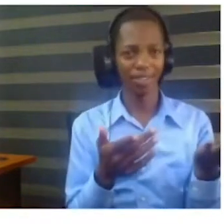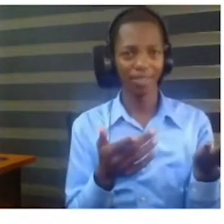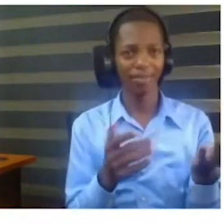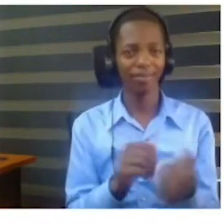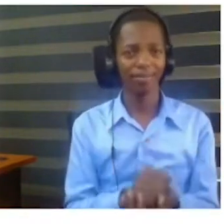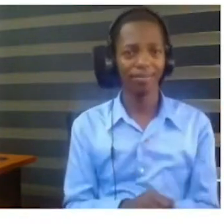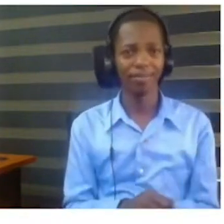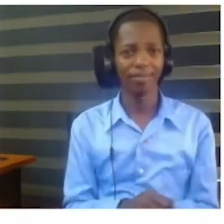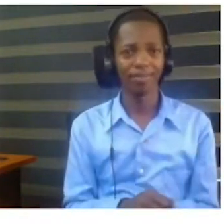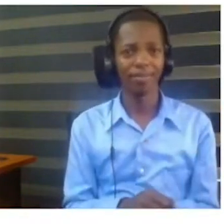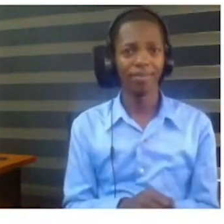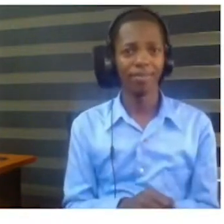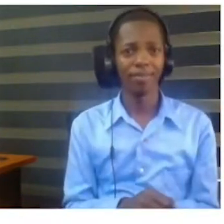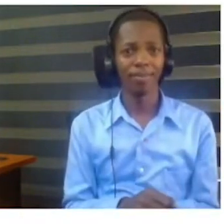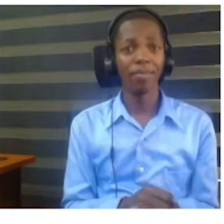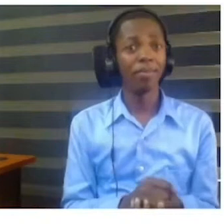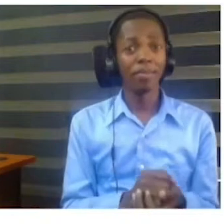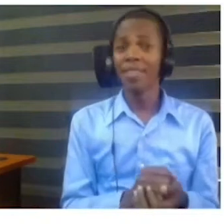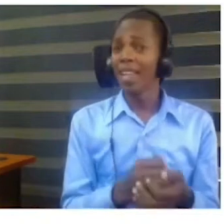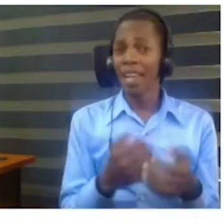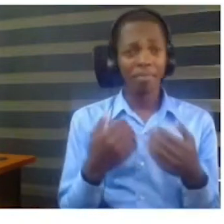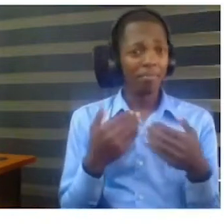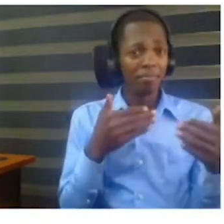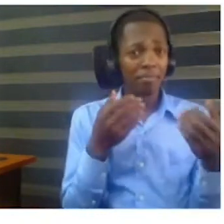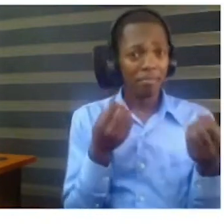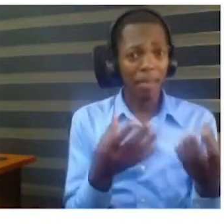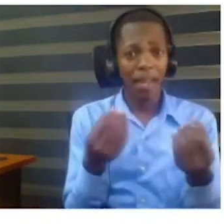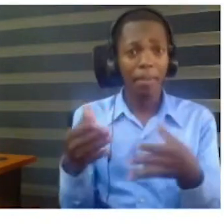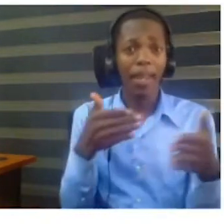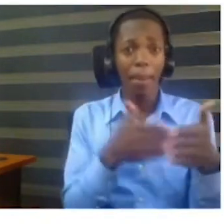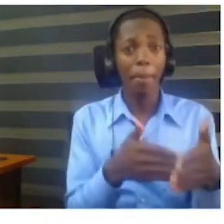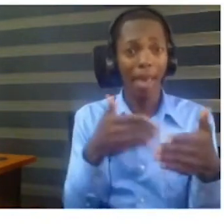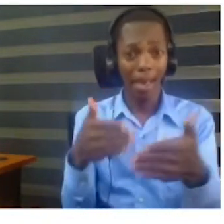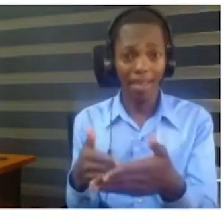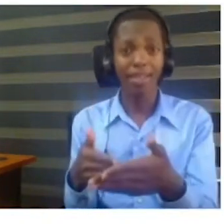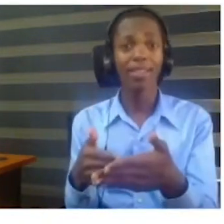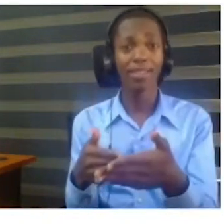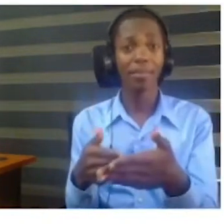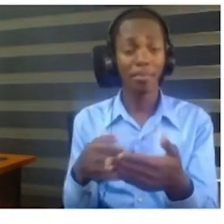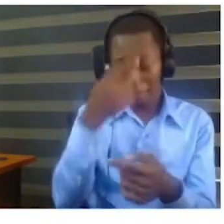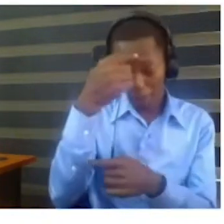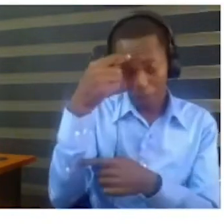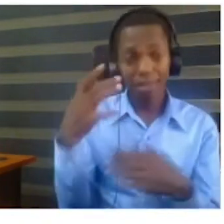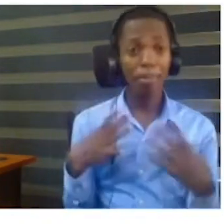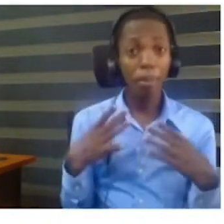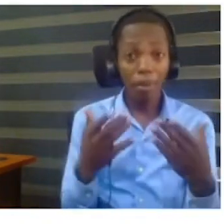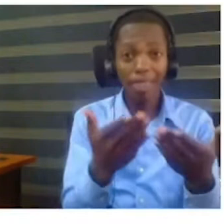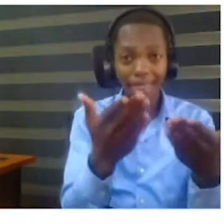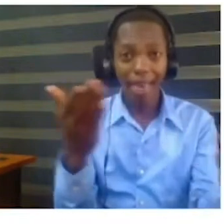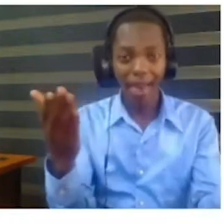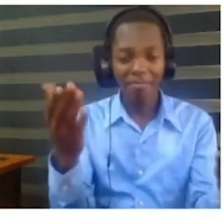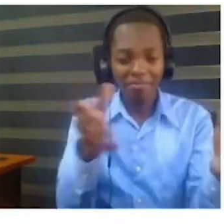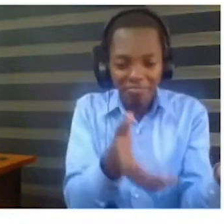There are many barriers because people aren't removing the barriers. When I've been successful,